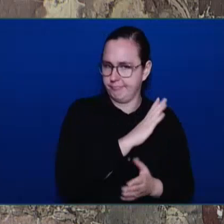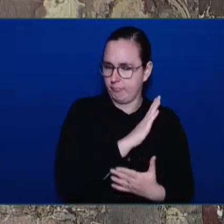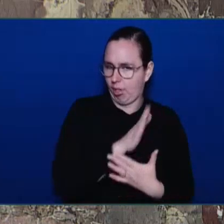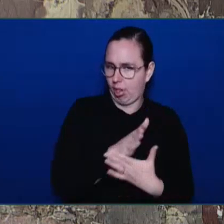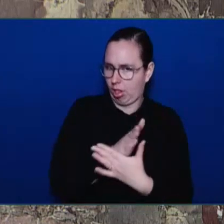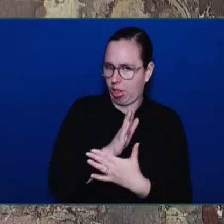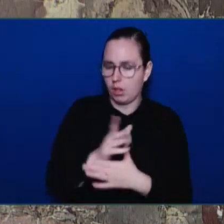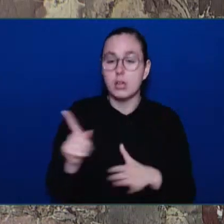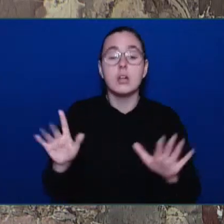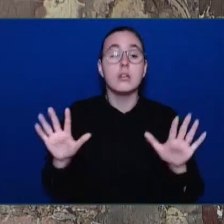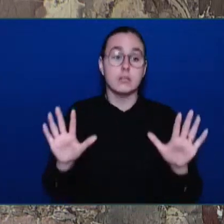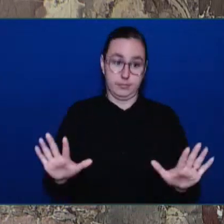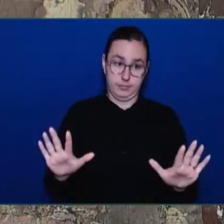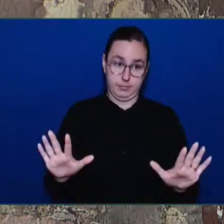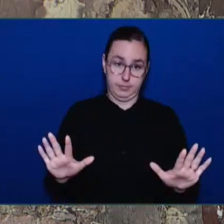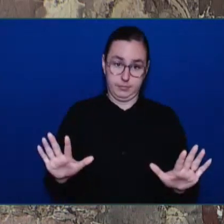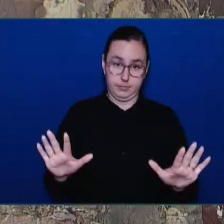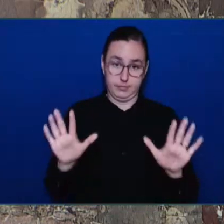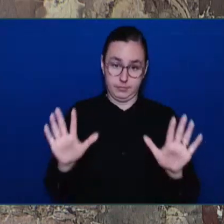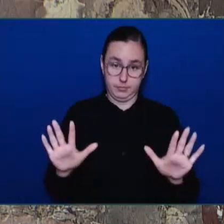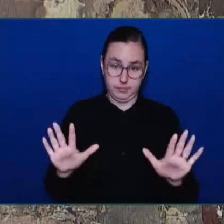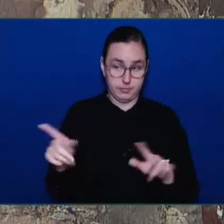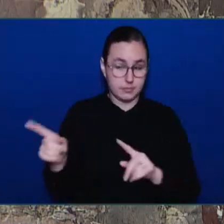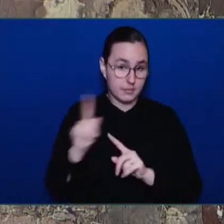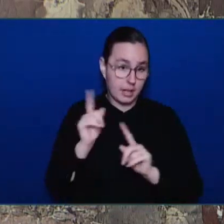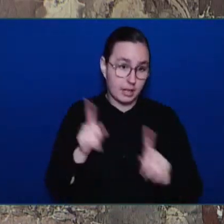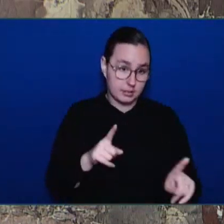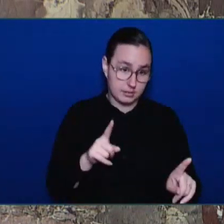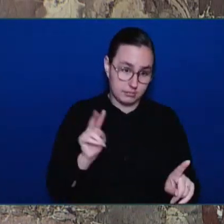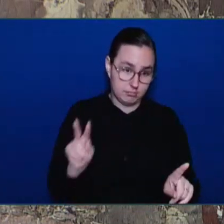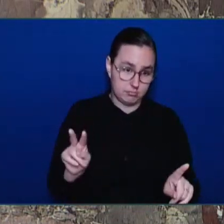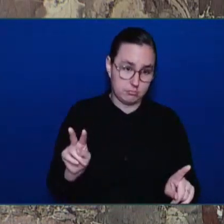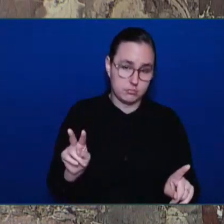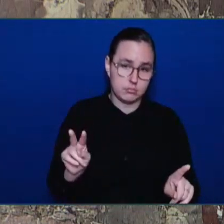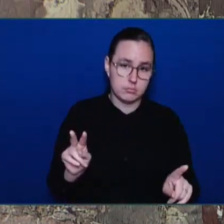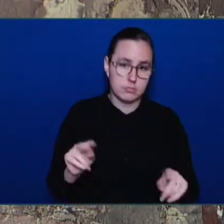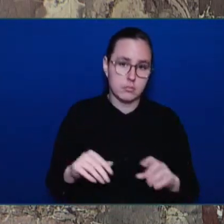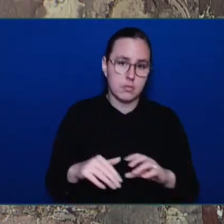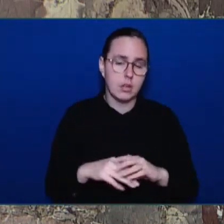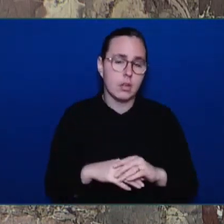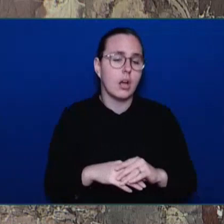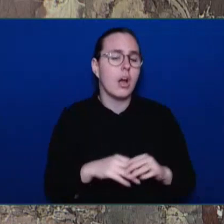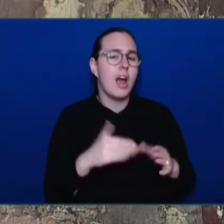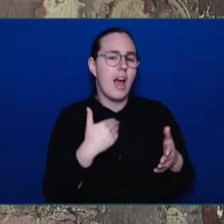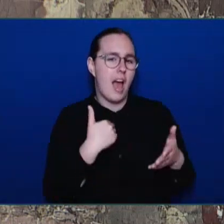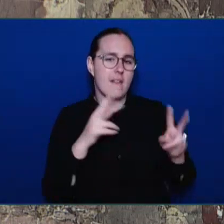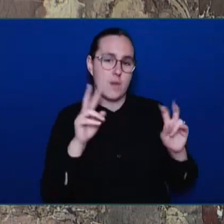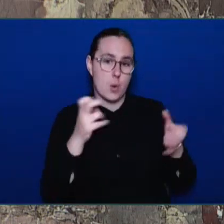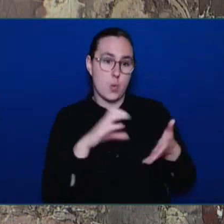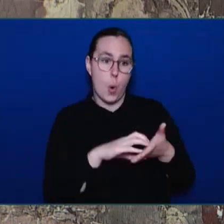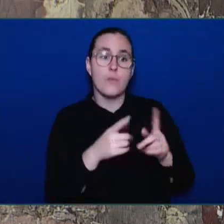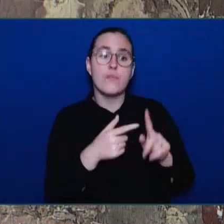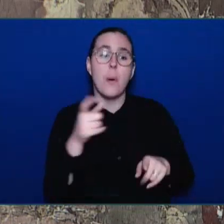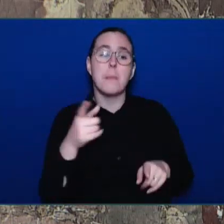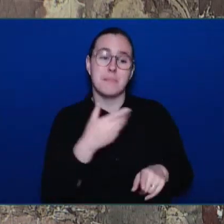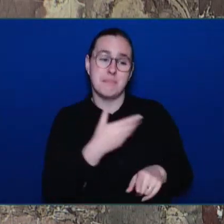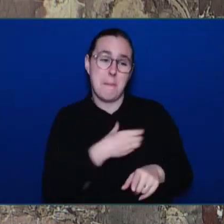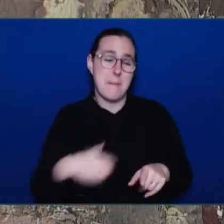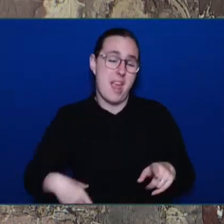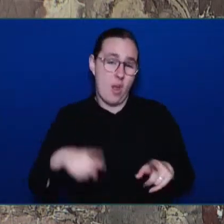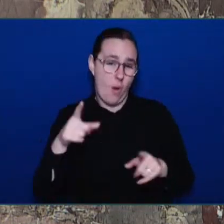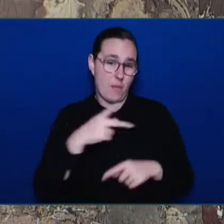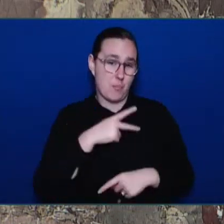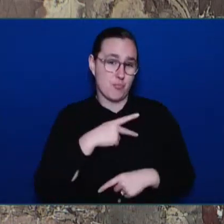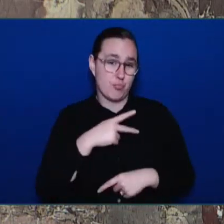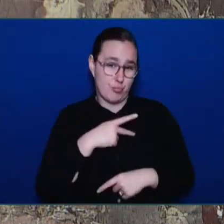Let's hear the answer, please. Please continue. Quote from the mayor of Prince George. The BC Urban Mayors Caucus brought